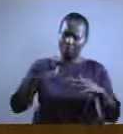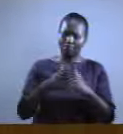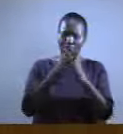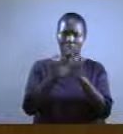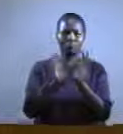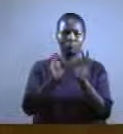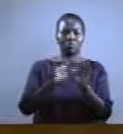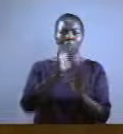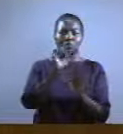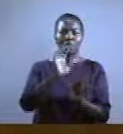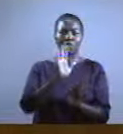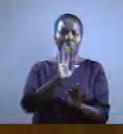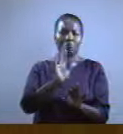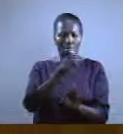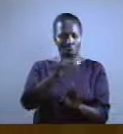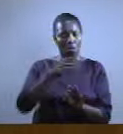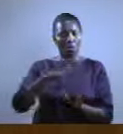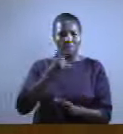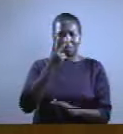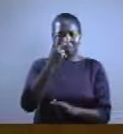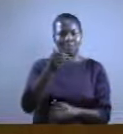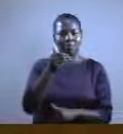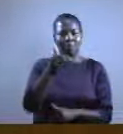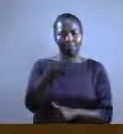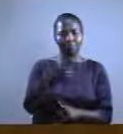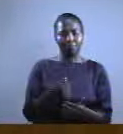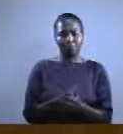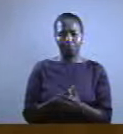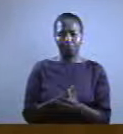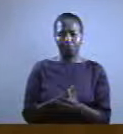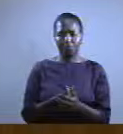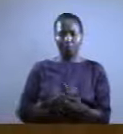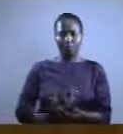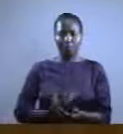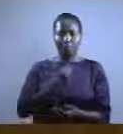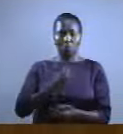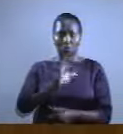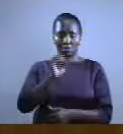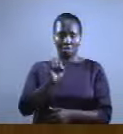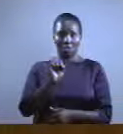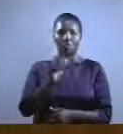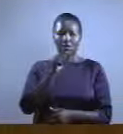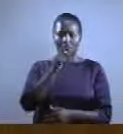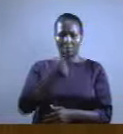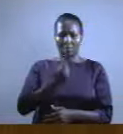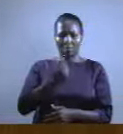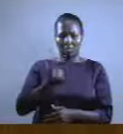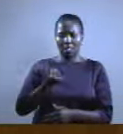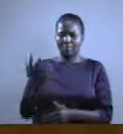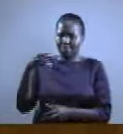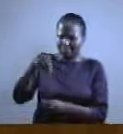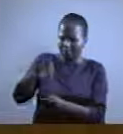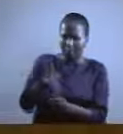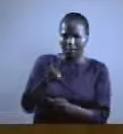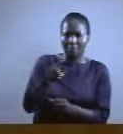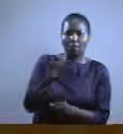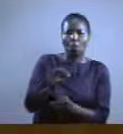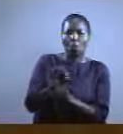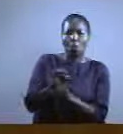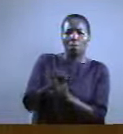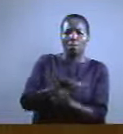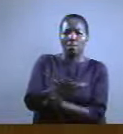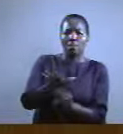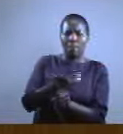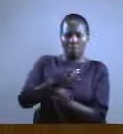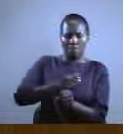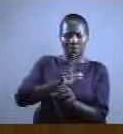South Africa that we all aspire to. We have to give the youth of this country a foot onto the economic ladder so that they can gain